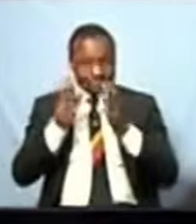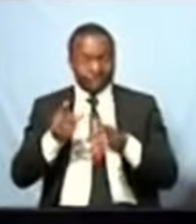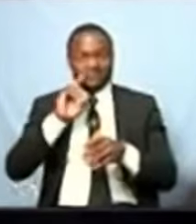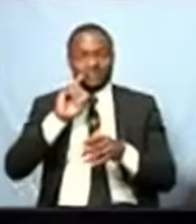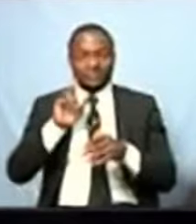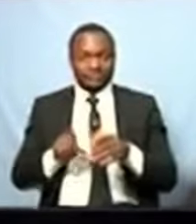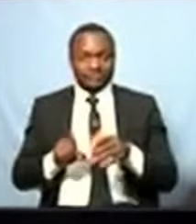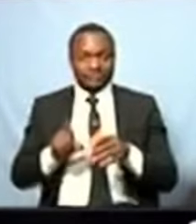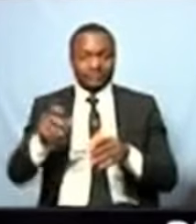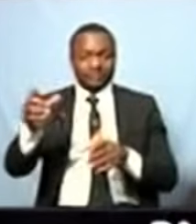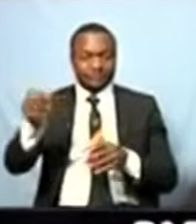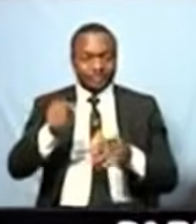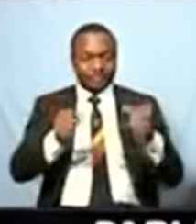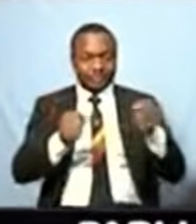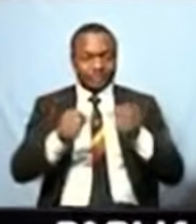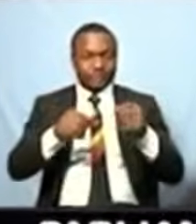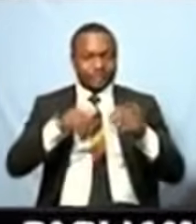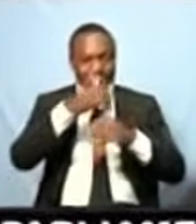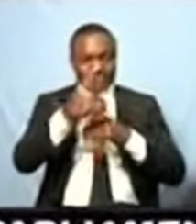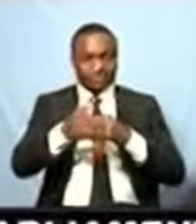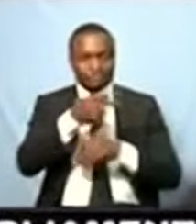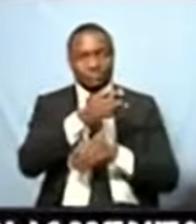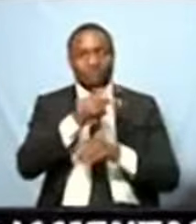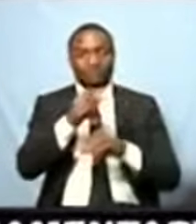be drawn from outside Parliament